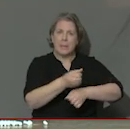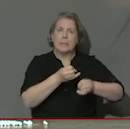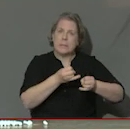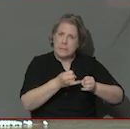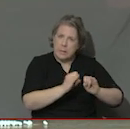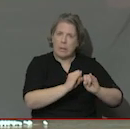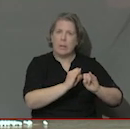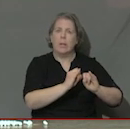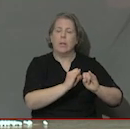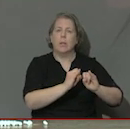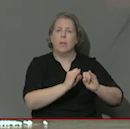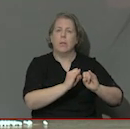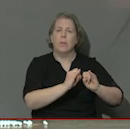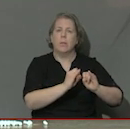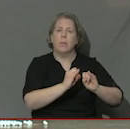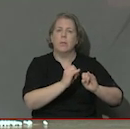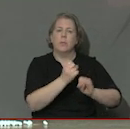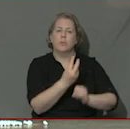figure is